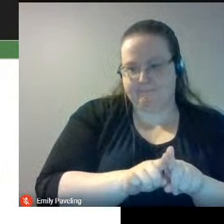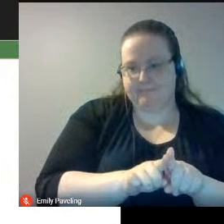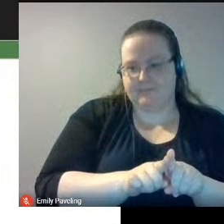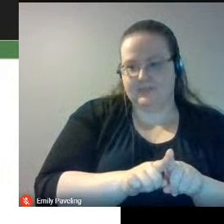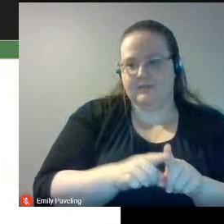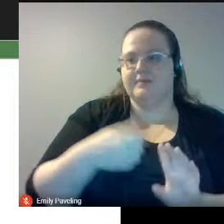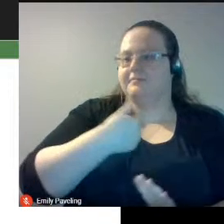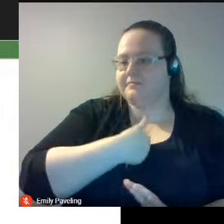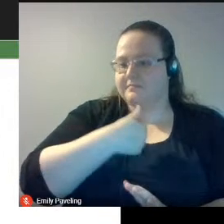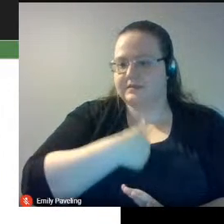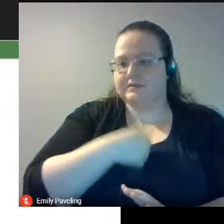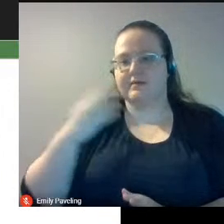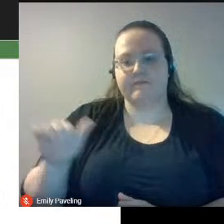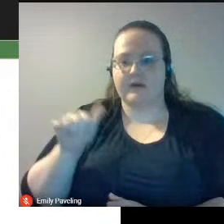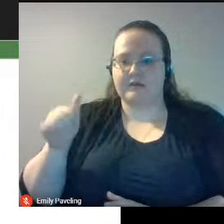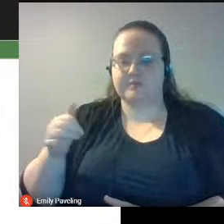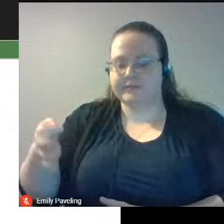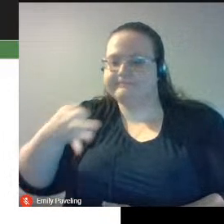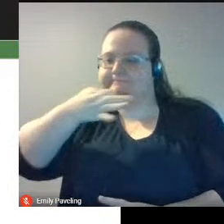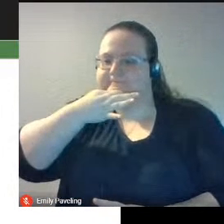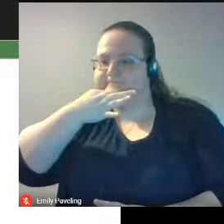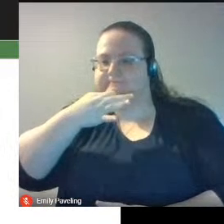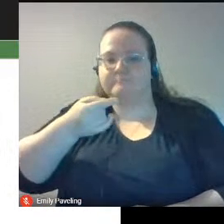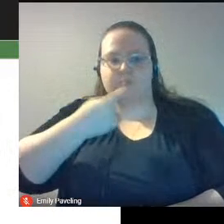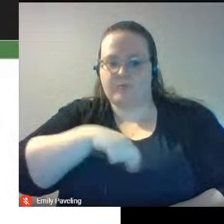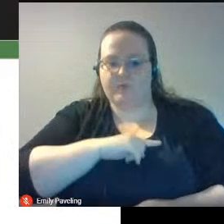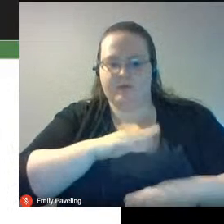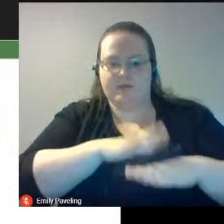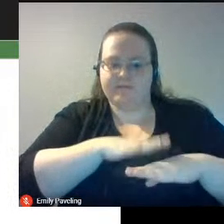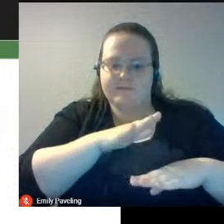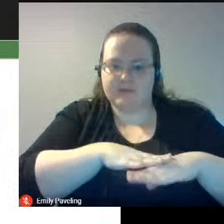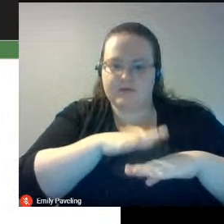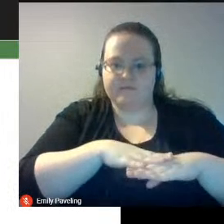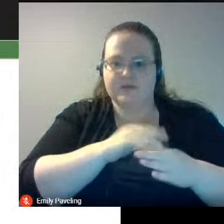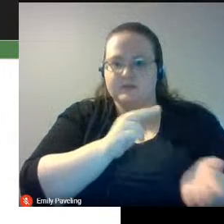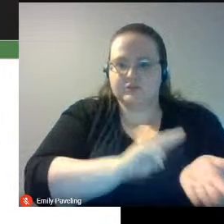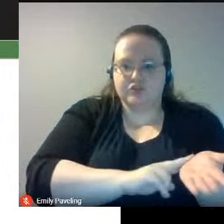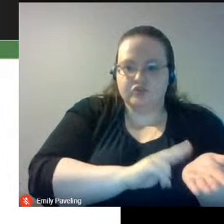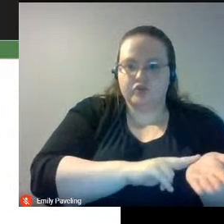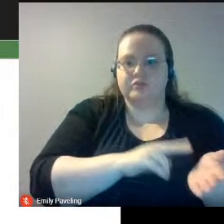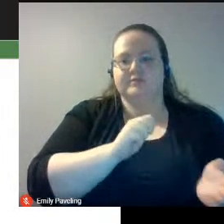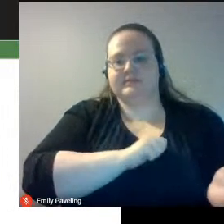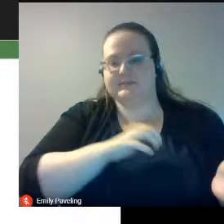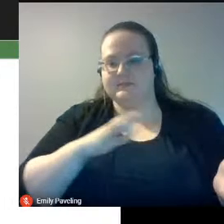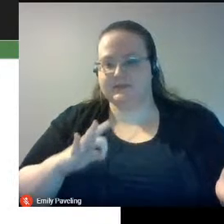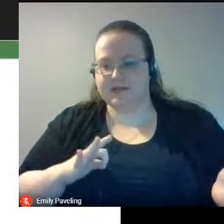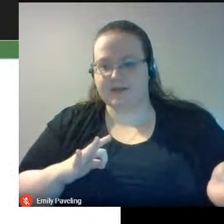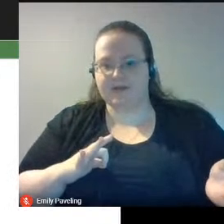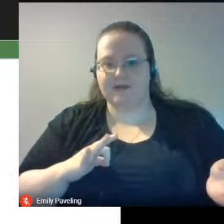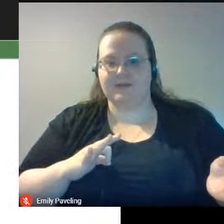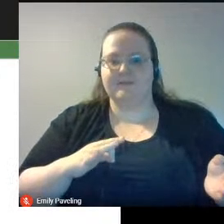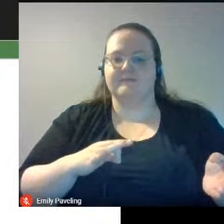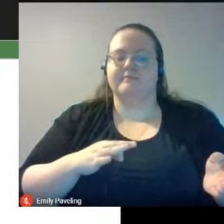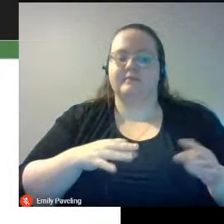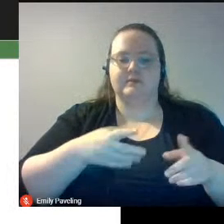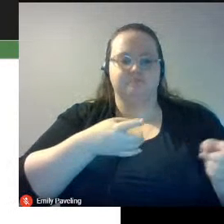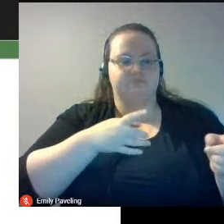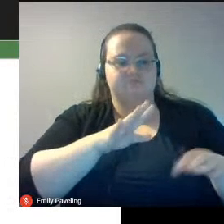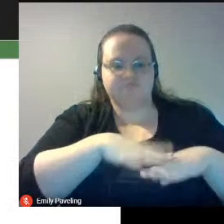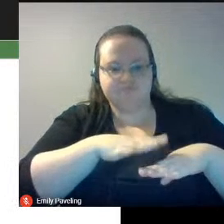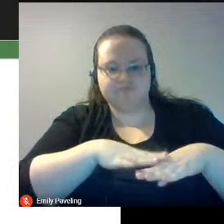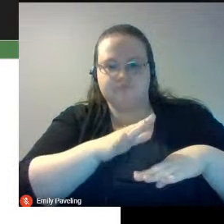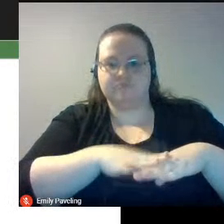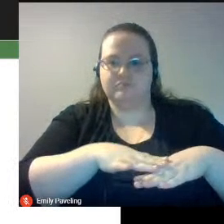outbreak management and provide guidance and direction to our public health nurses and to school staff. Our nurses will also